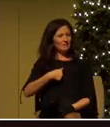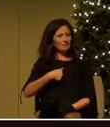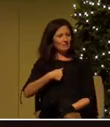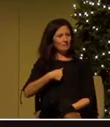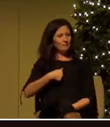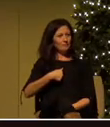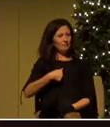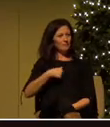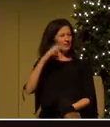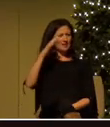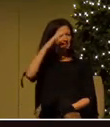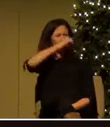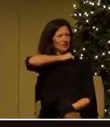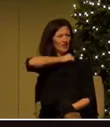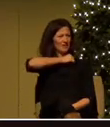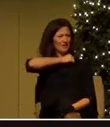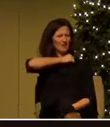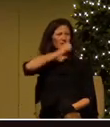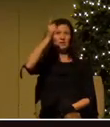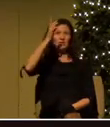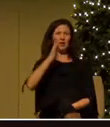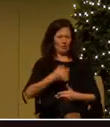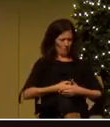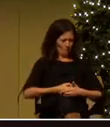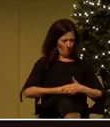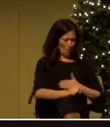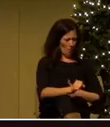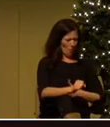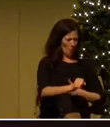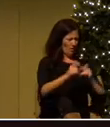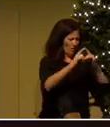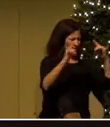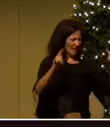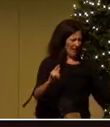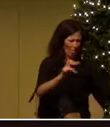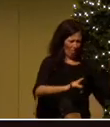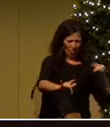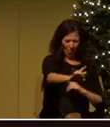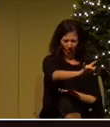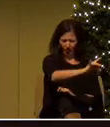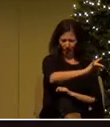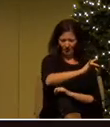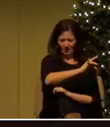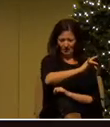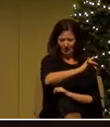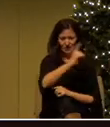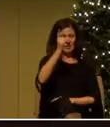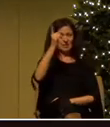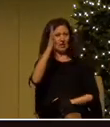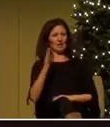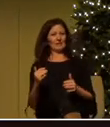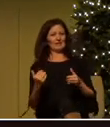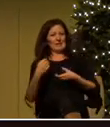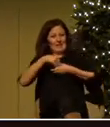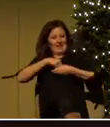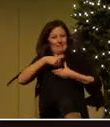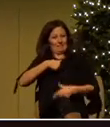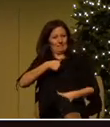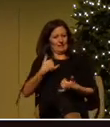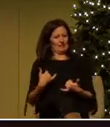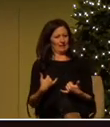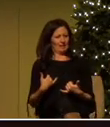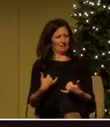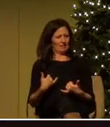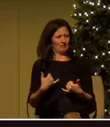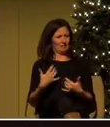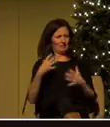This is as strange as God being born in a stable, being laid in a manger. God in me, God in you. And